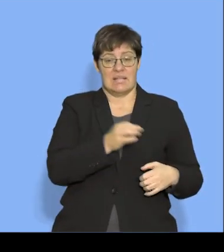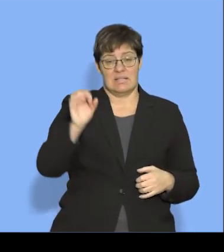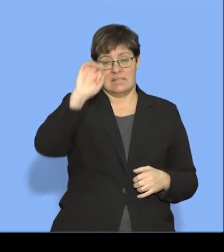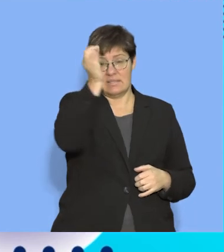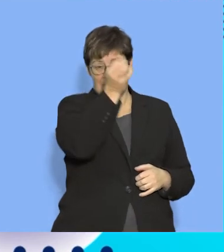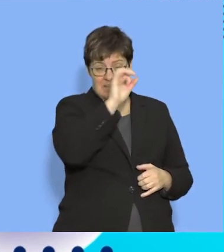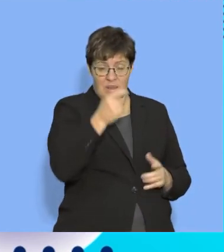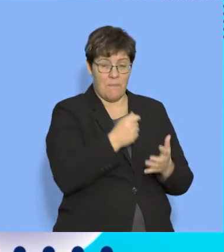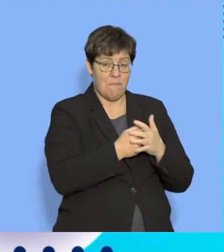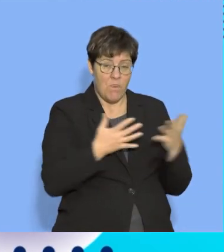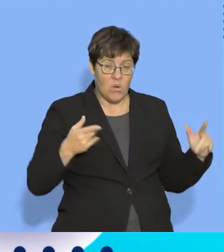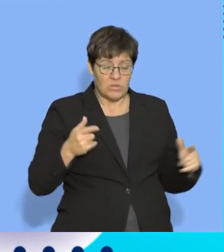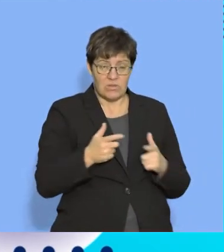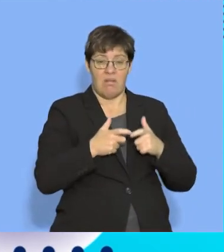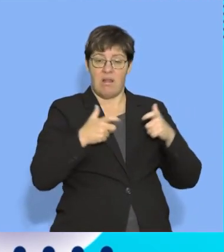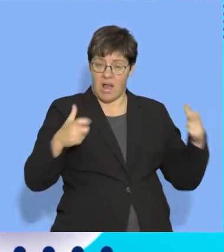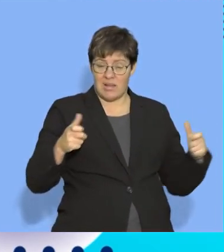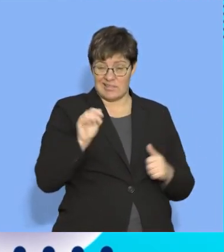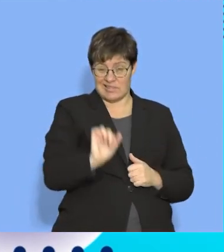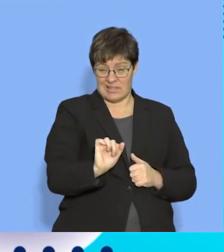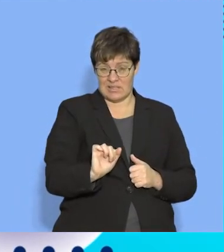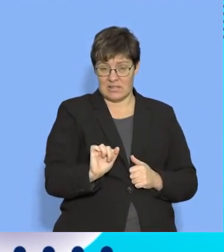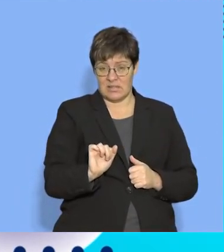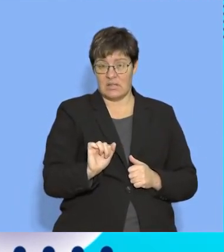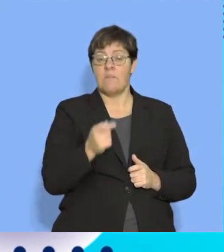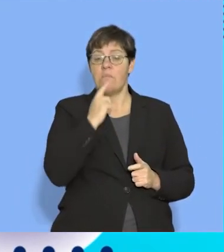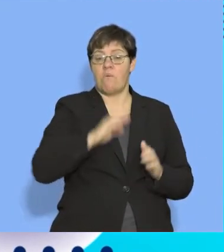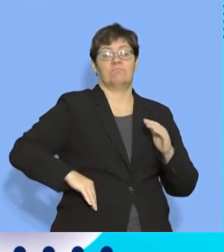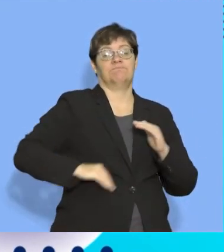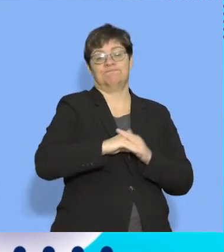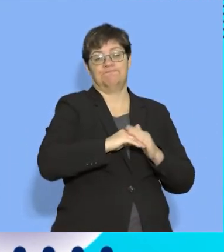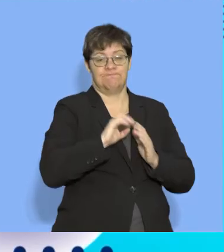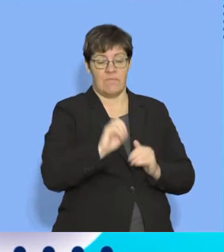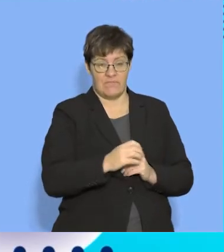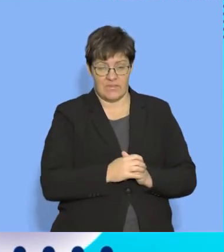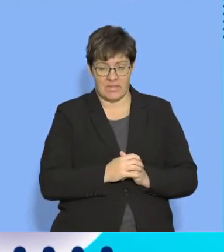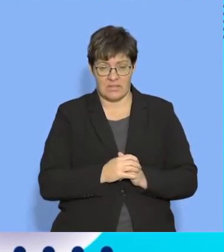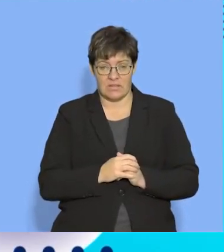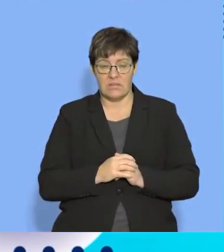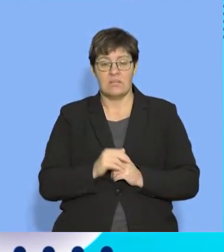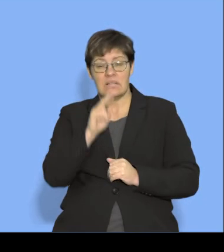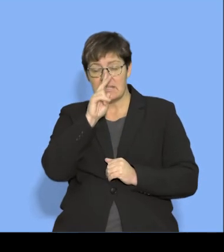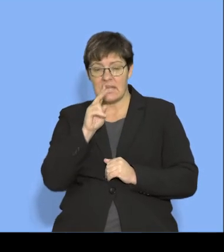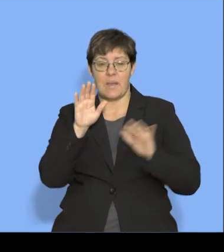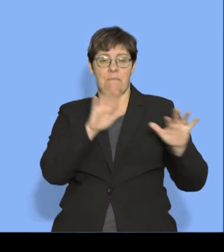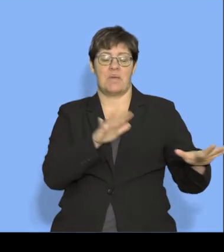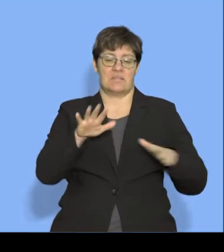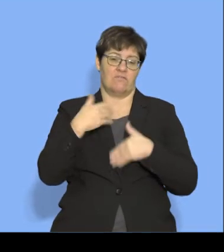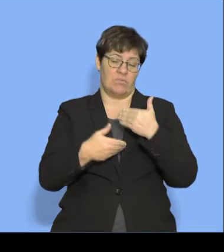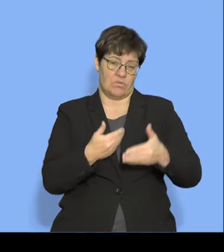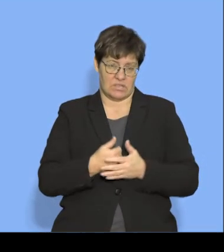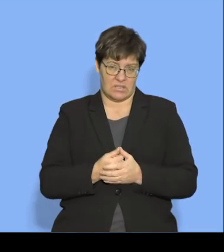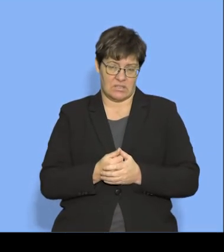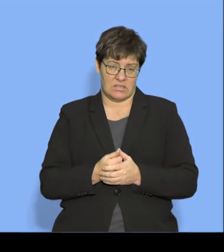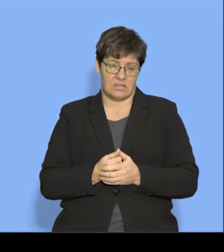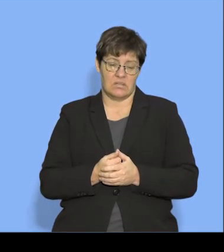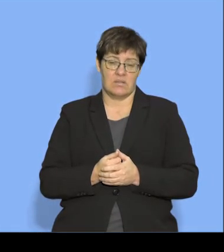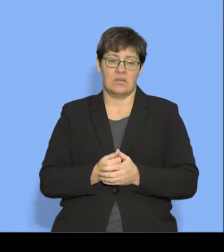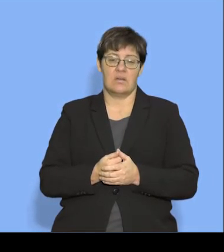intestine, but predominantly in the large intestine, where that is maximized. And we see that that is a passive process